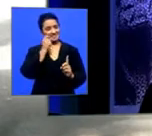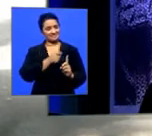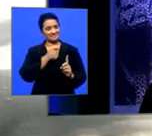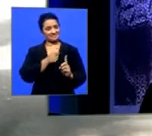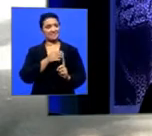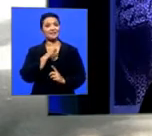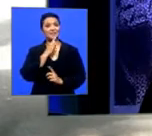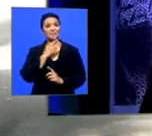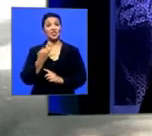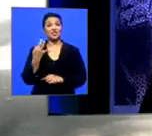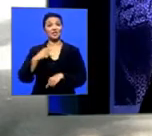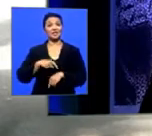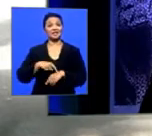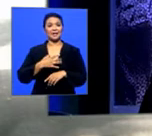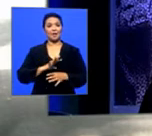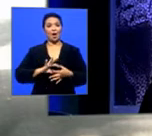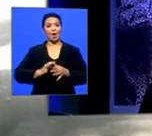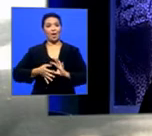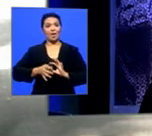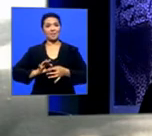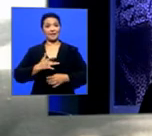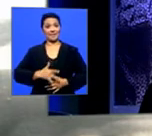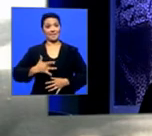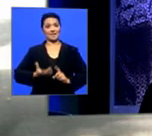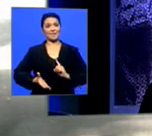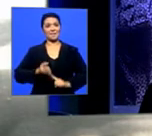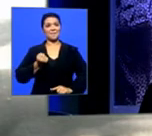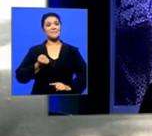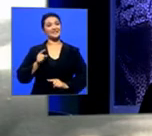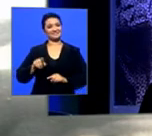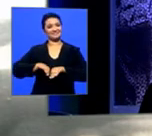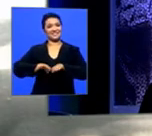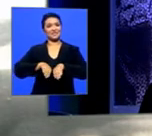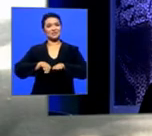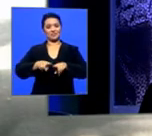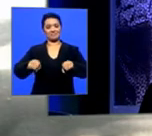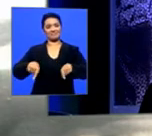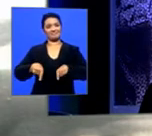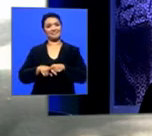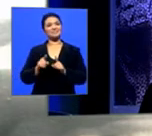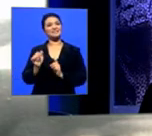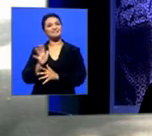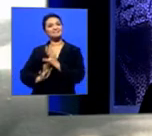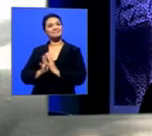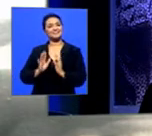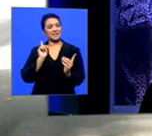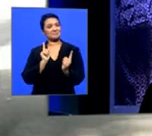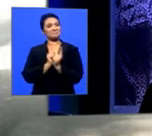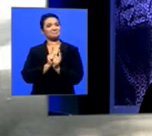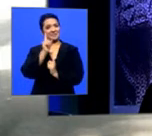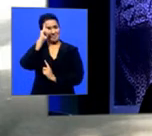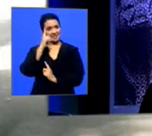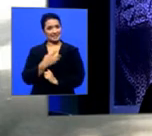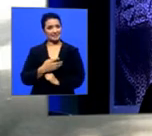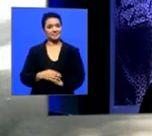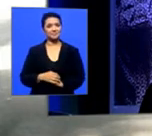Penny Heyns. She's a 3-times Olympic medalist. Thank you very much for chatting to us about your very special Nelson Mandela moment. Let's take a look at that clip.